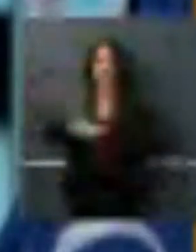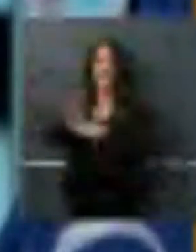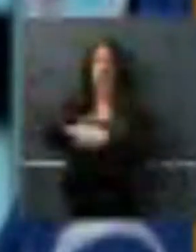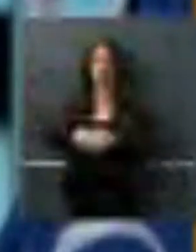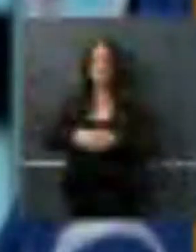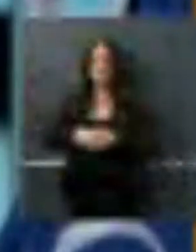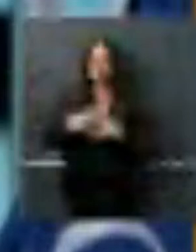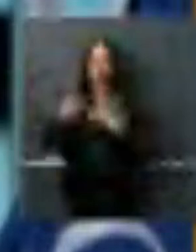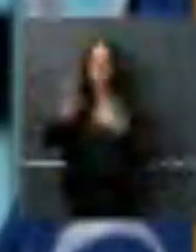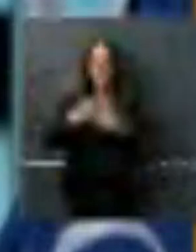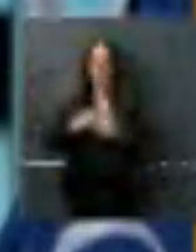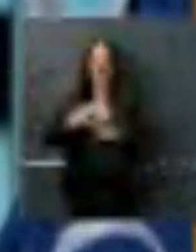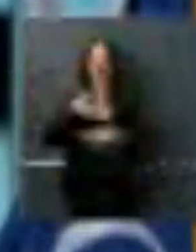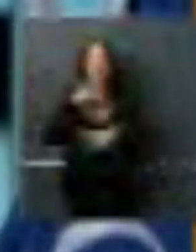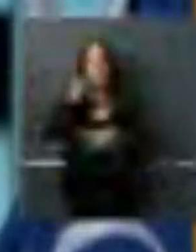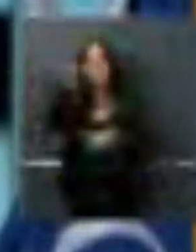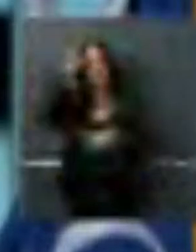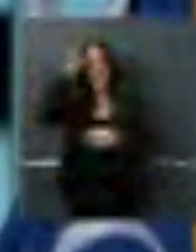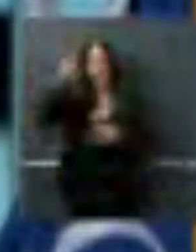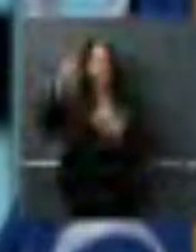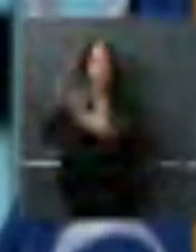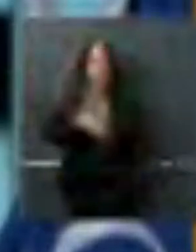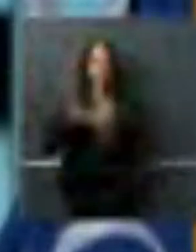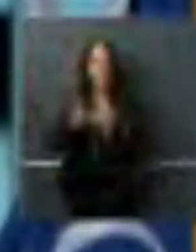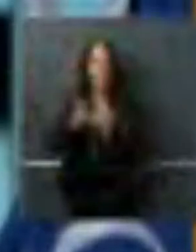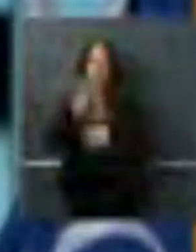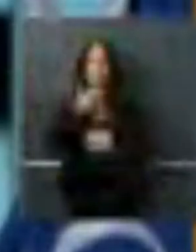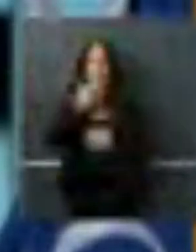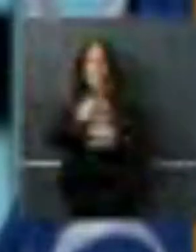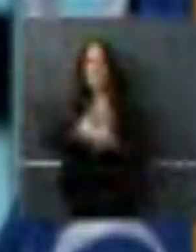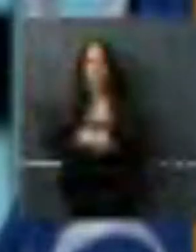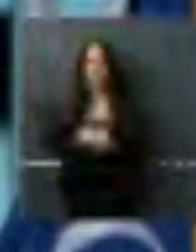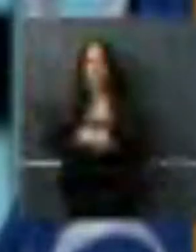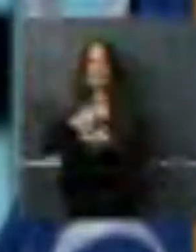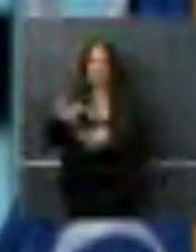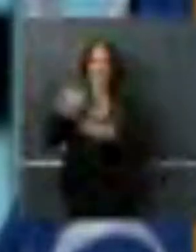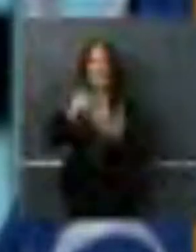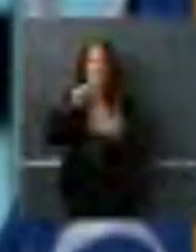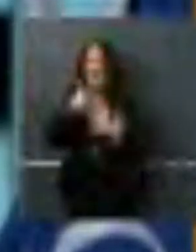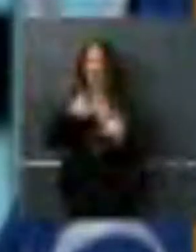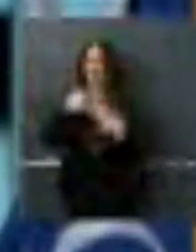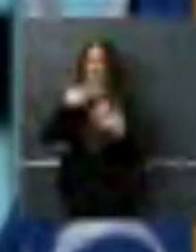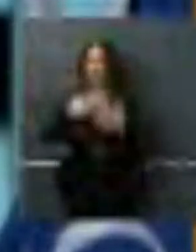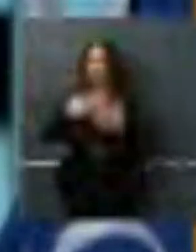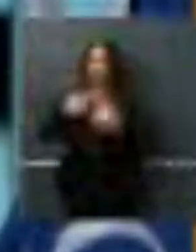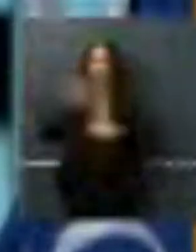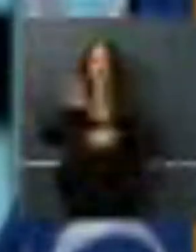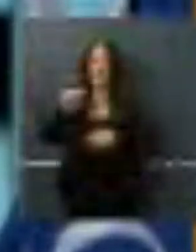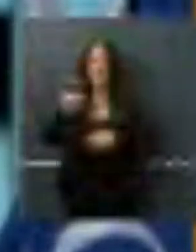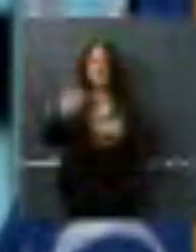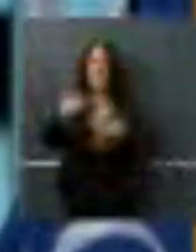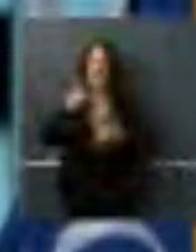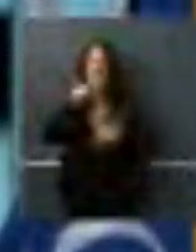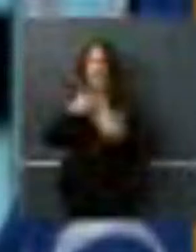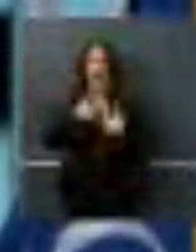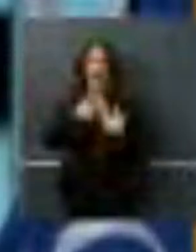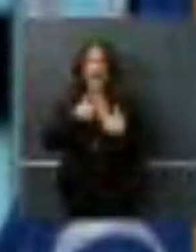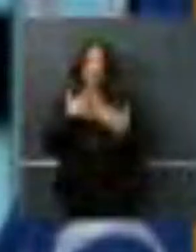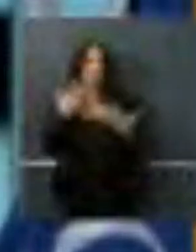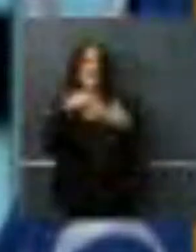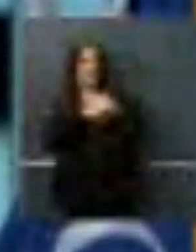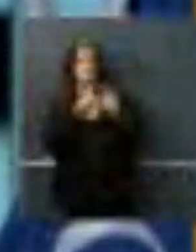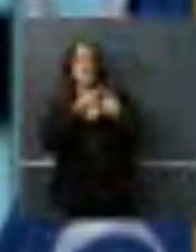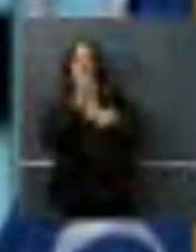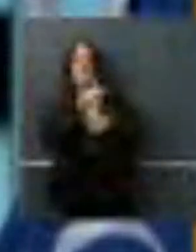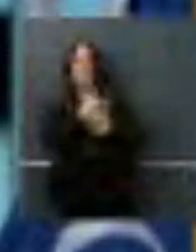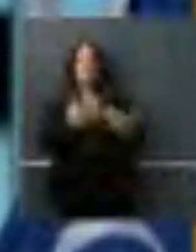banking relationships, don't have credit relationships, don't have the traditional financial service sector relationships that fall through the cracks,